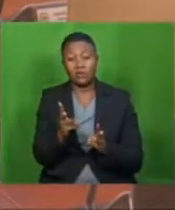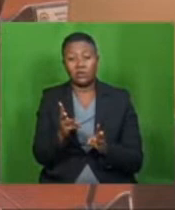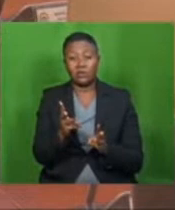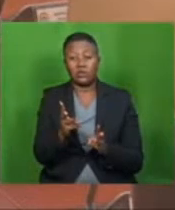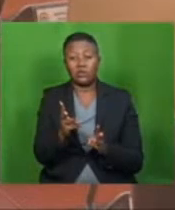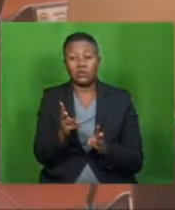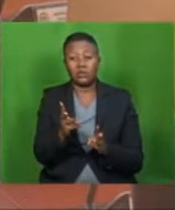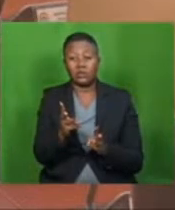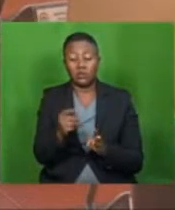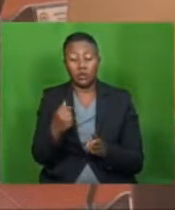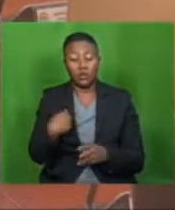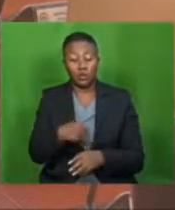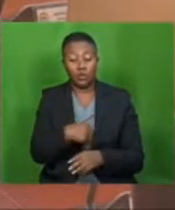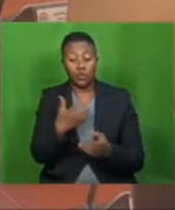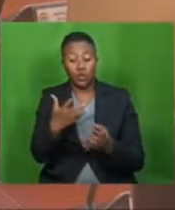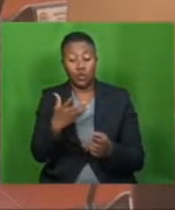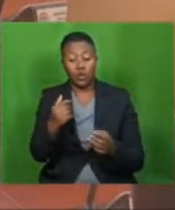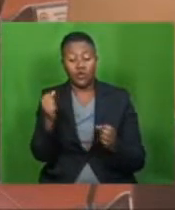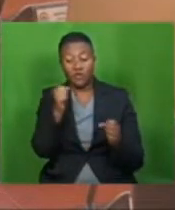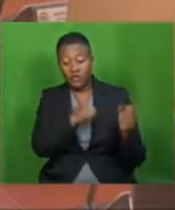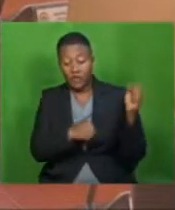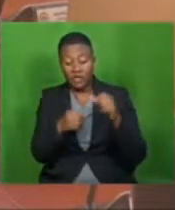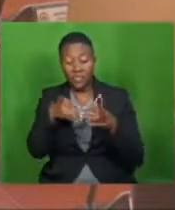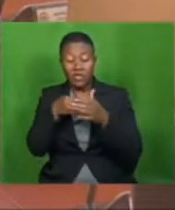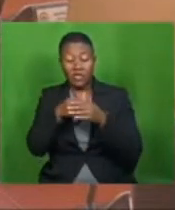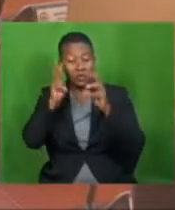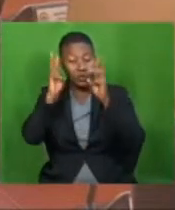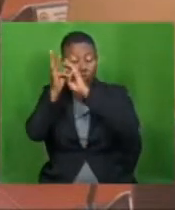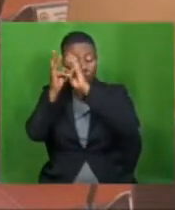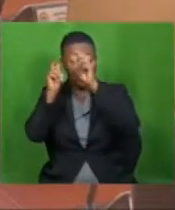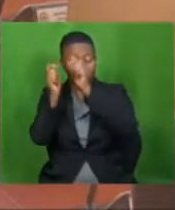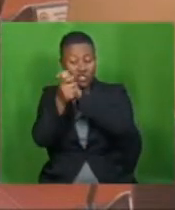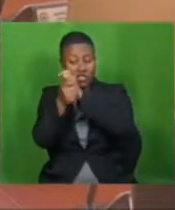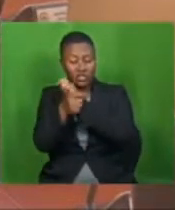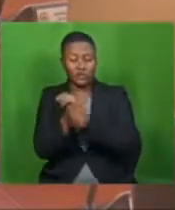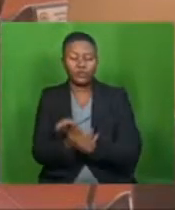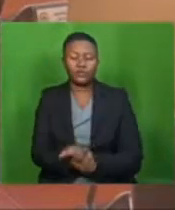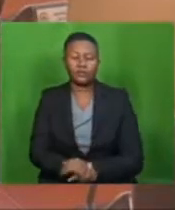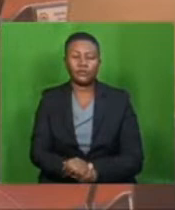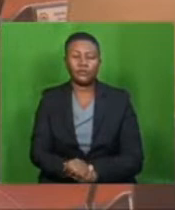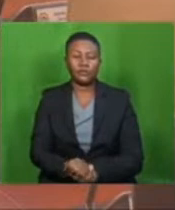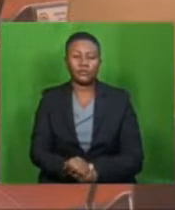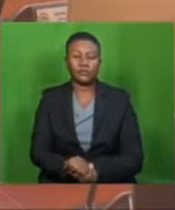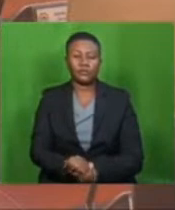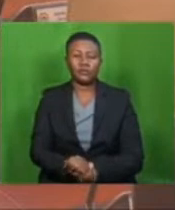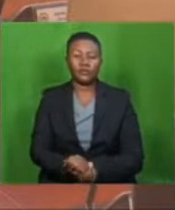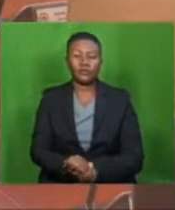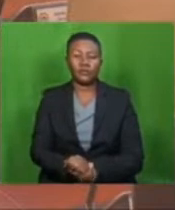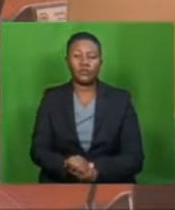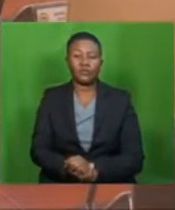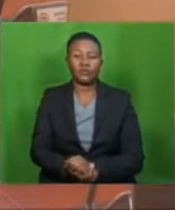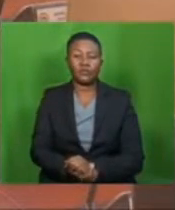want to fight climate change in this country. One is about